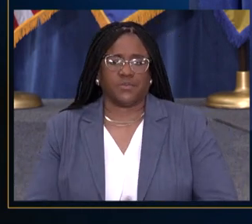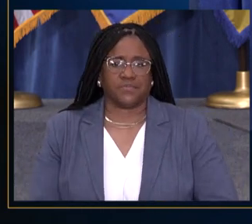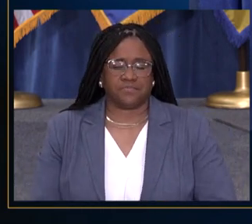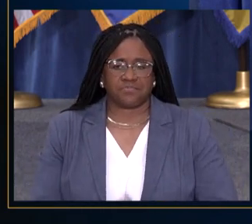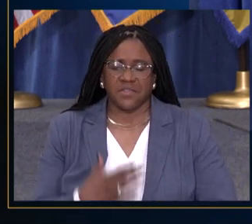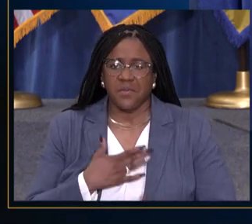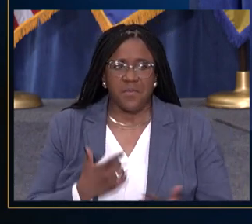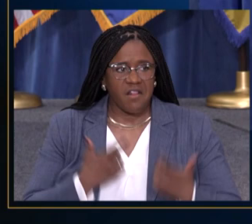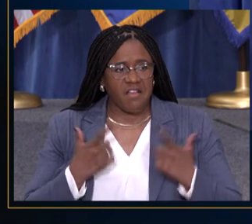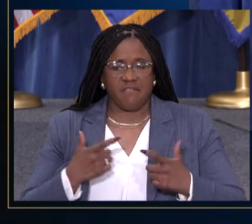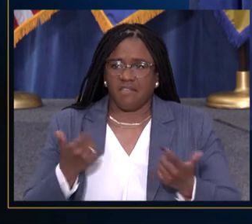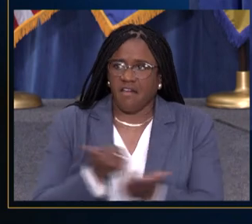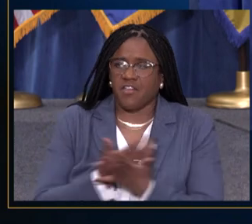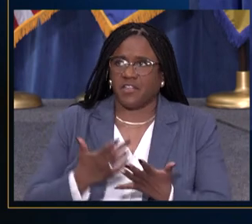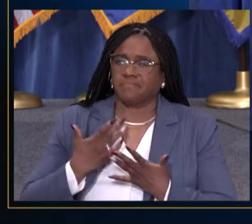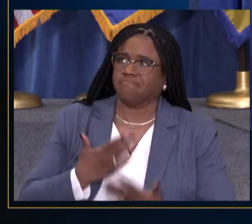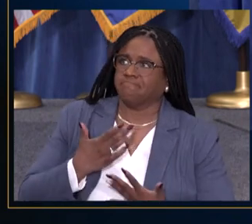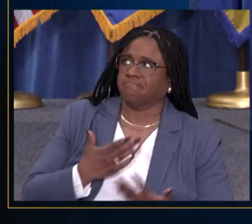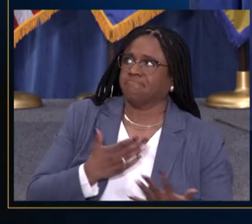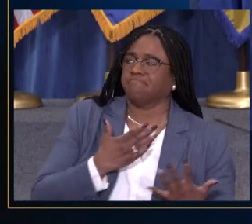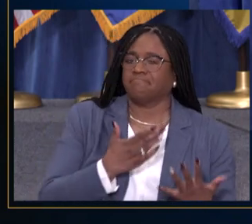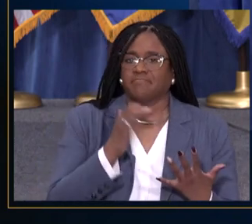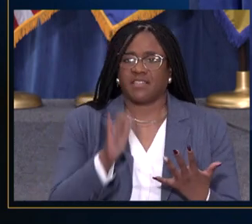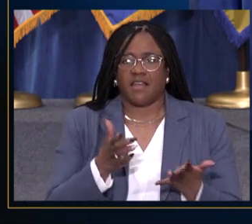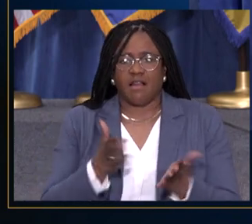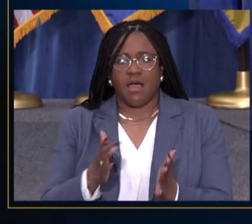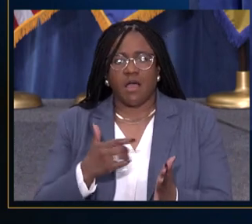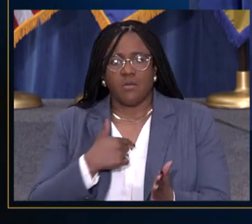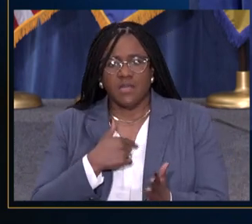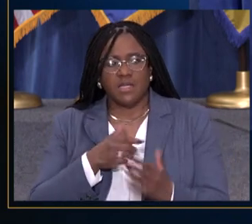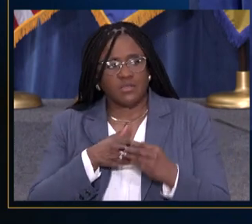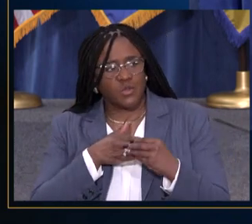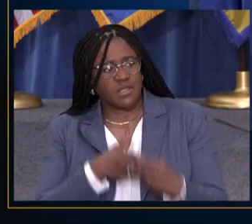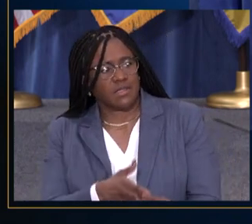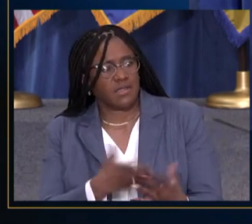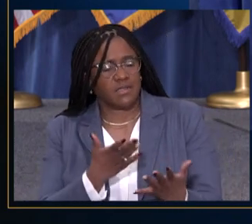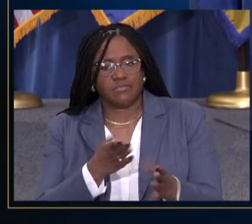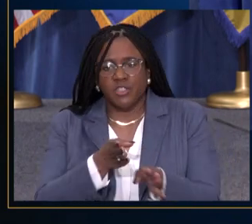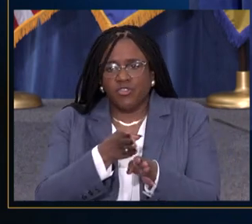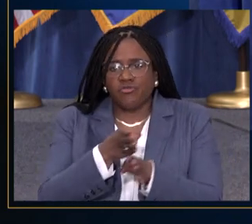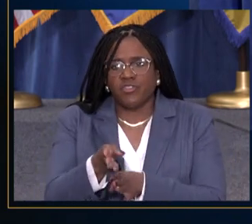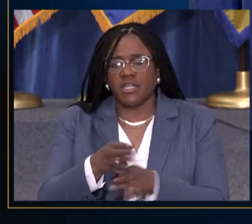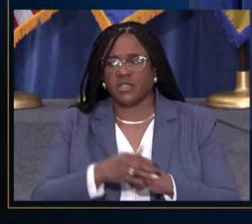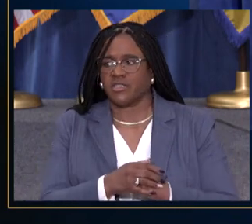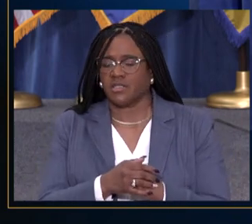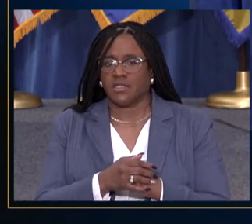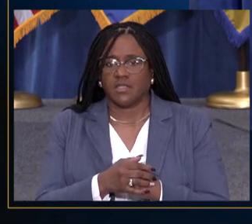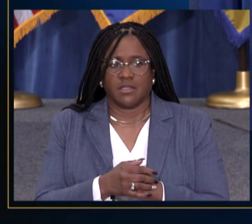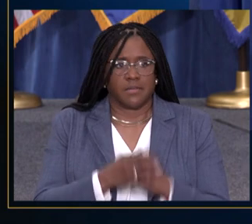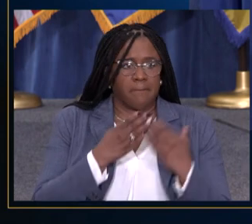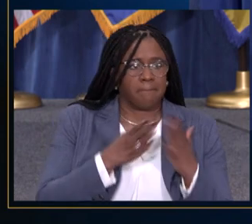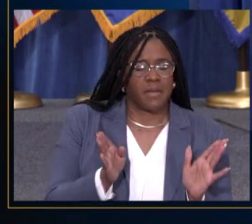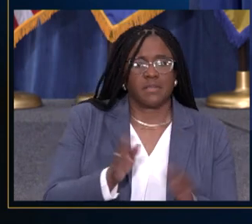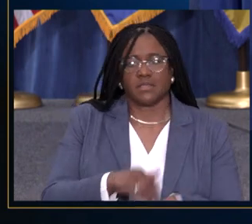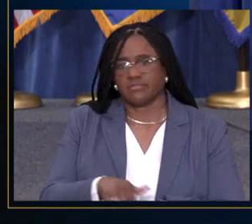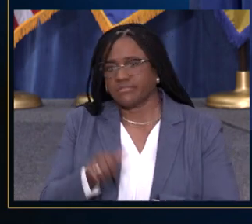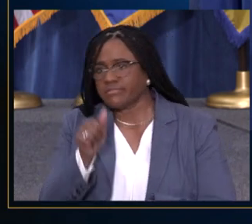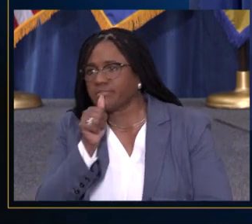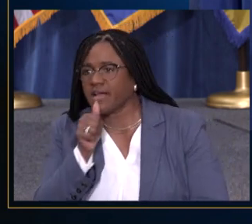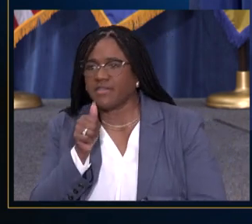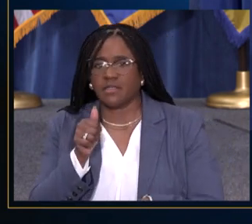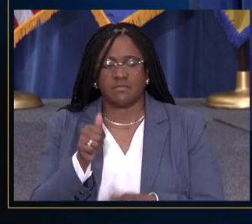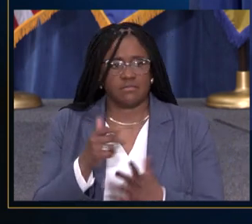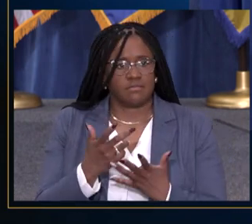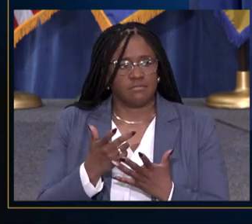life, and it's allowed me to lead a career in the public sector, private sector, big,